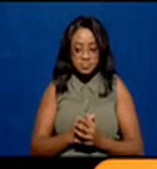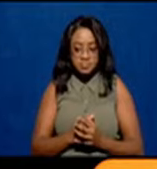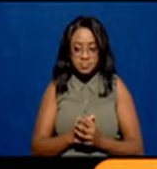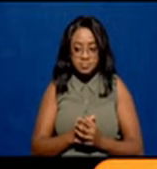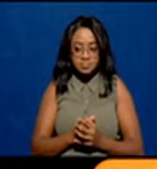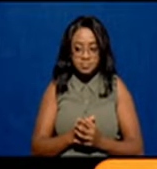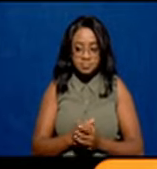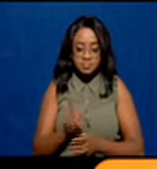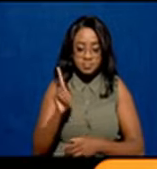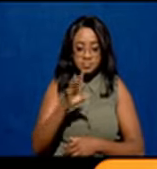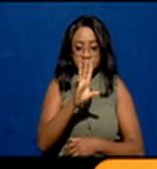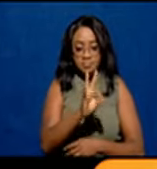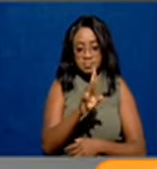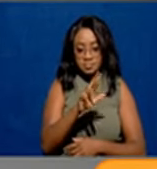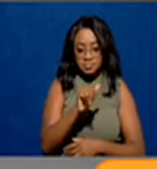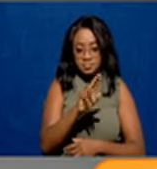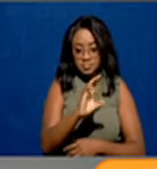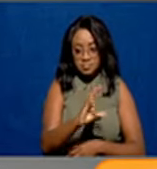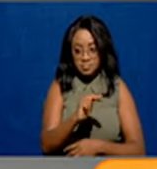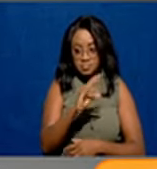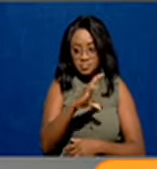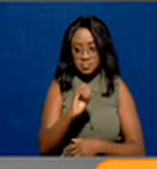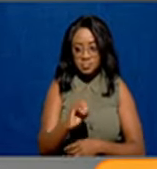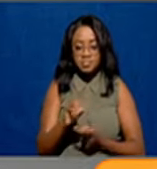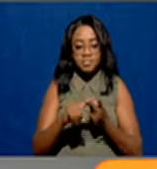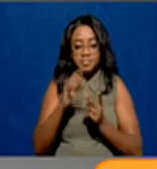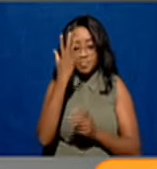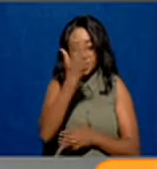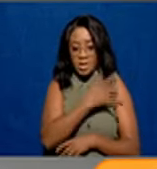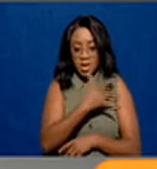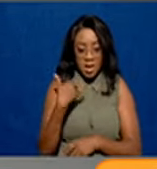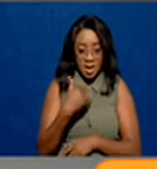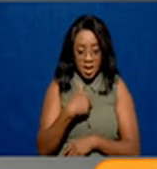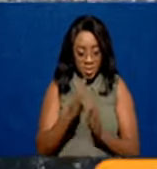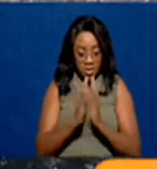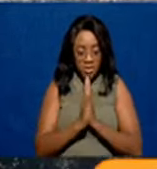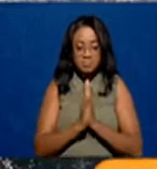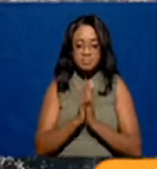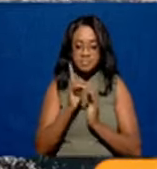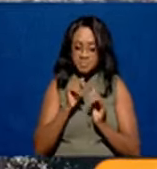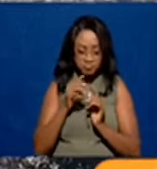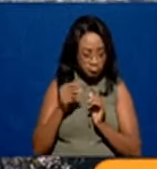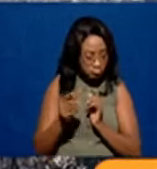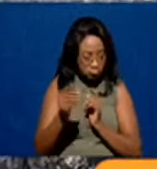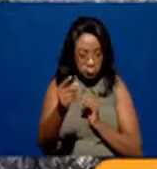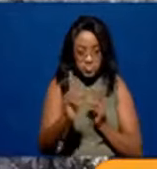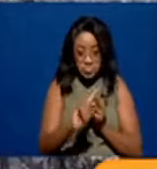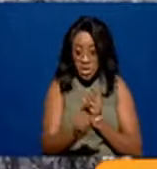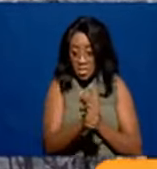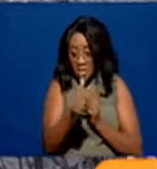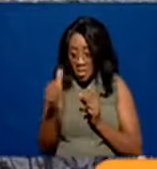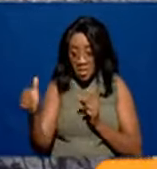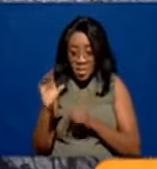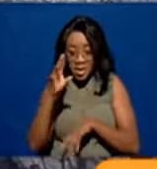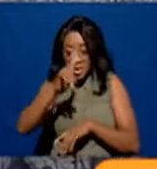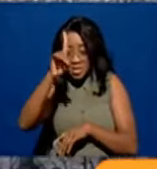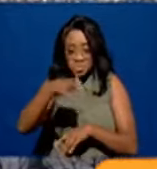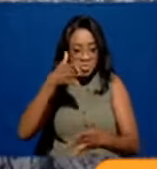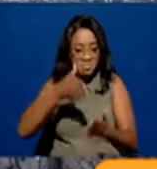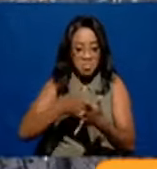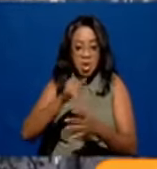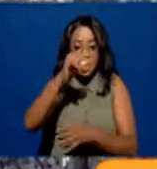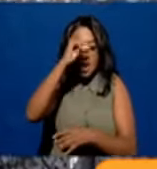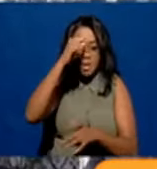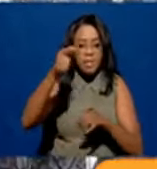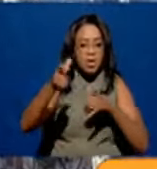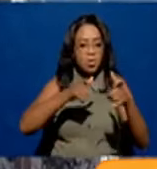Catholicism was the state religion and all other religions were prohibited. the government controlled much of all social